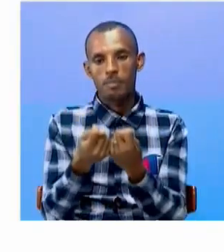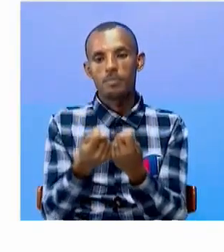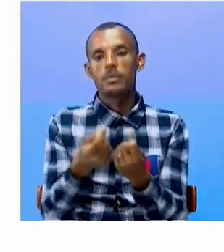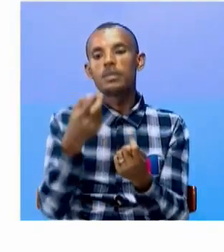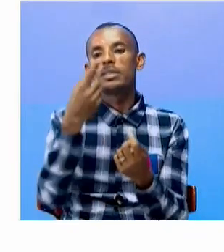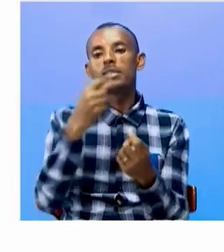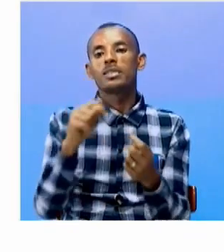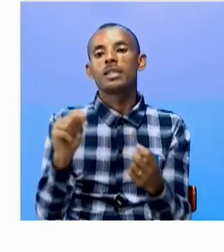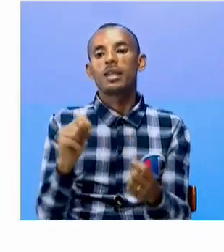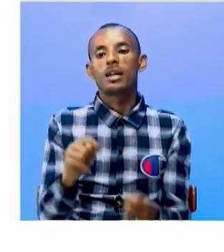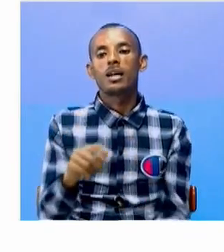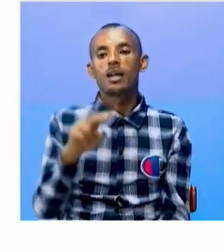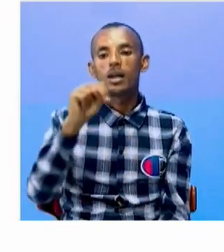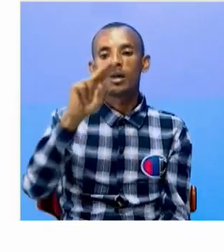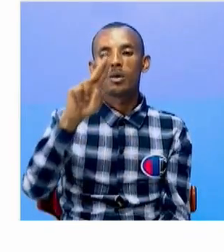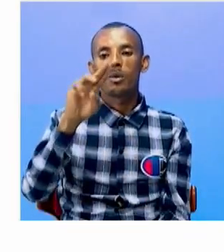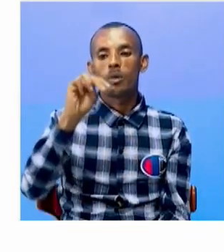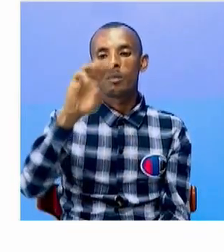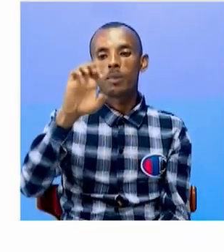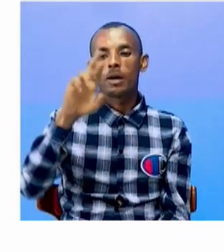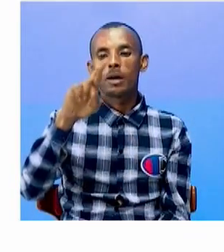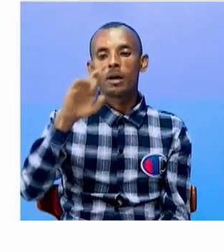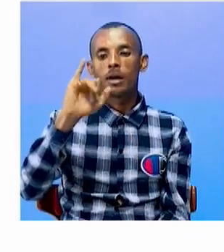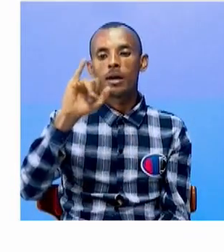the numerical